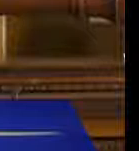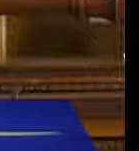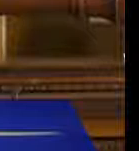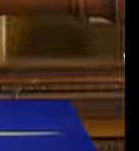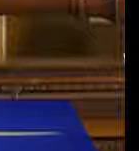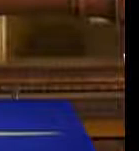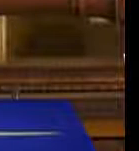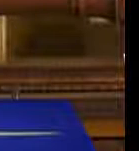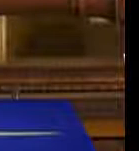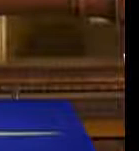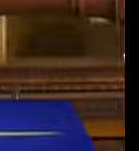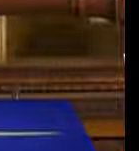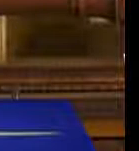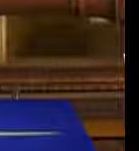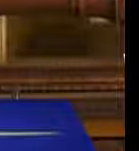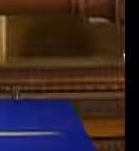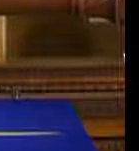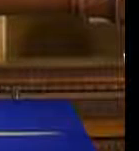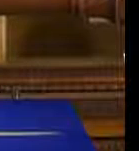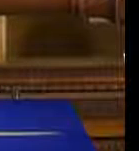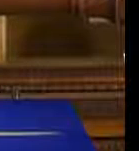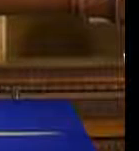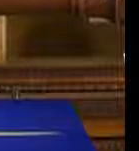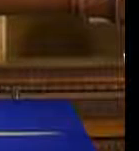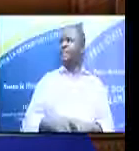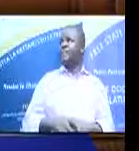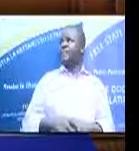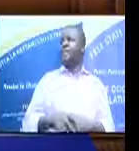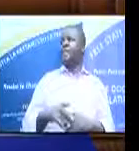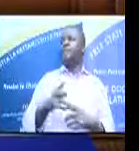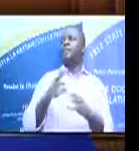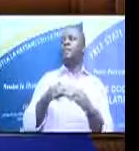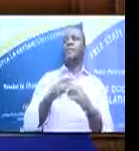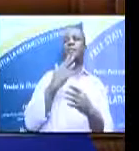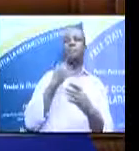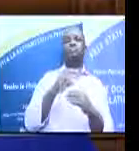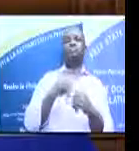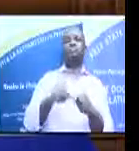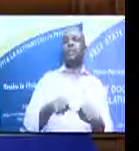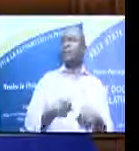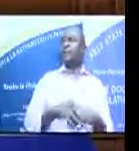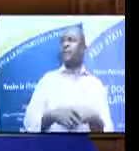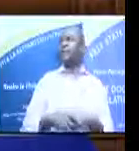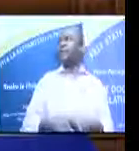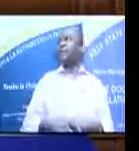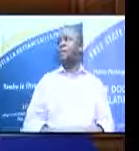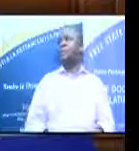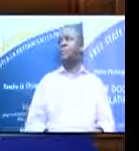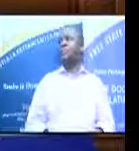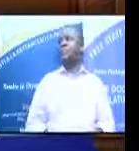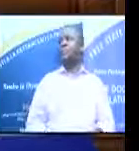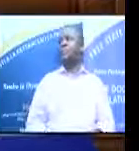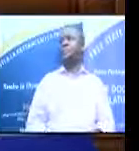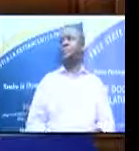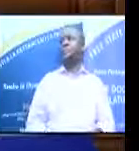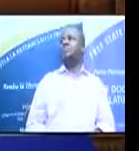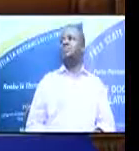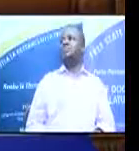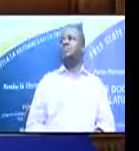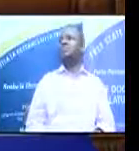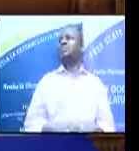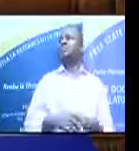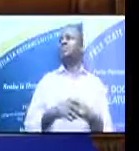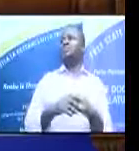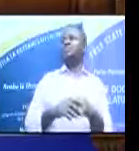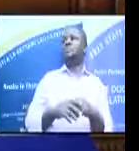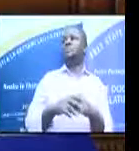applying. So refrain from doing that. Proceed, Honorable Member. because I respect this house, I won't